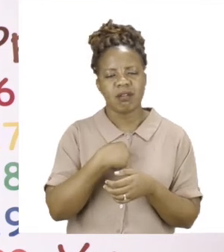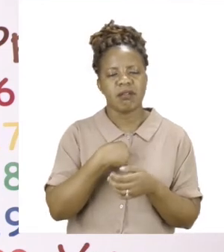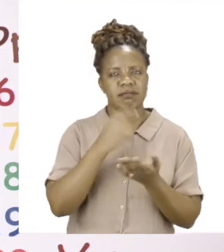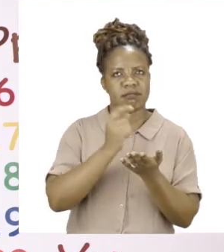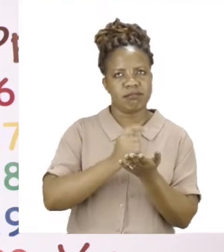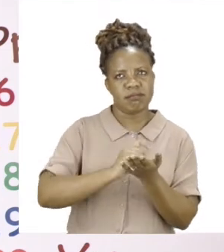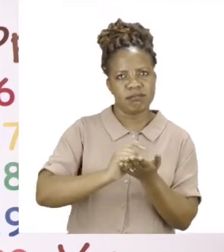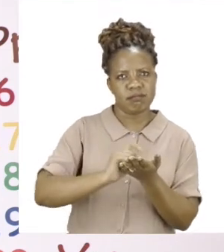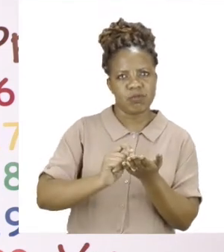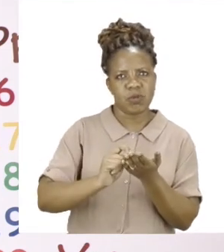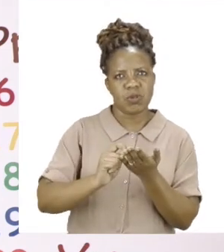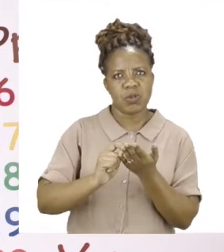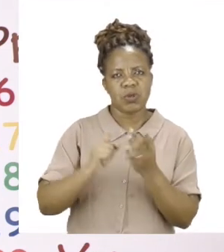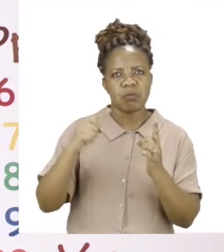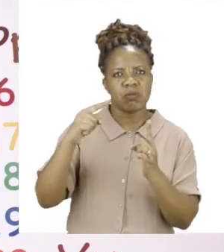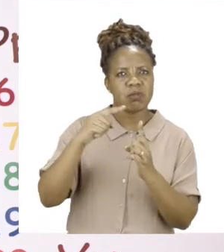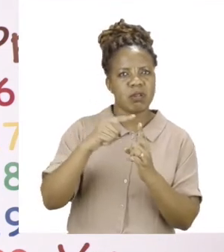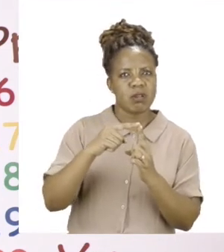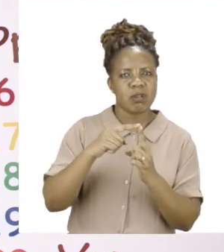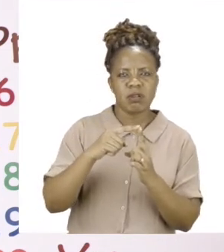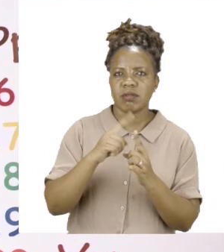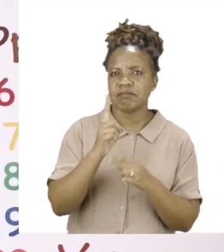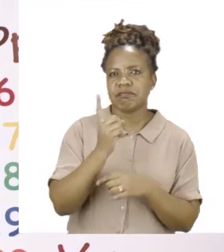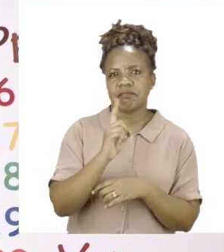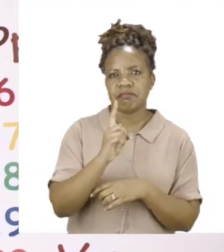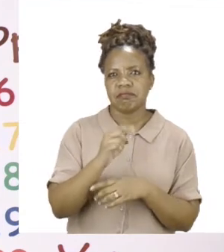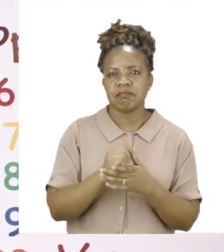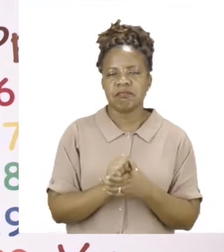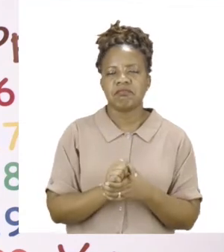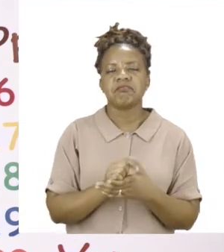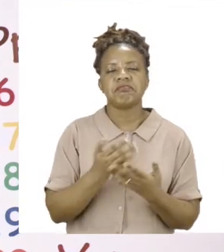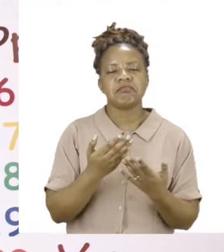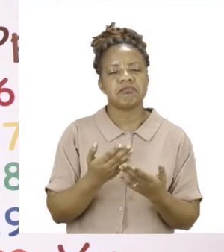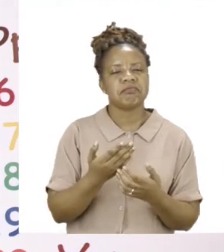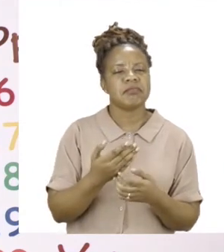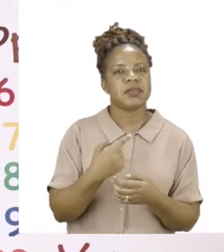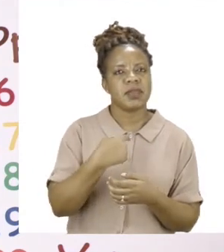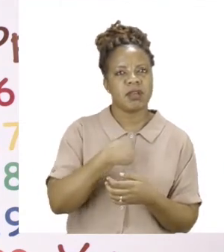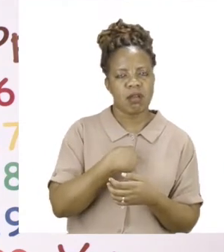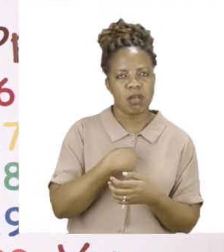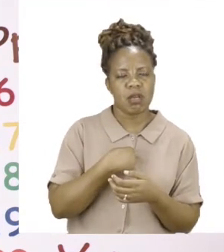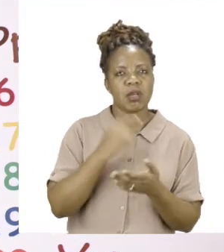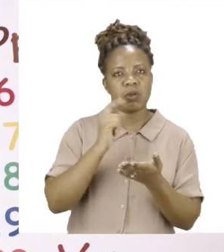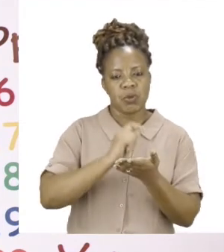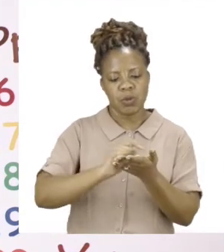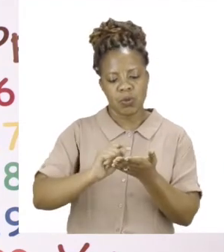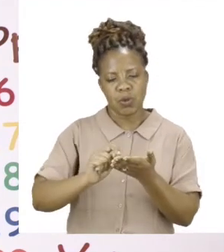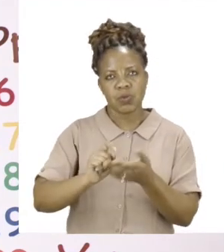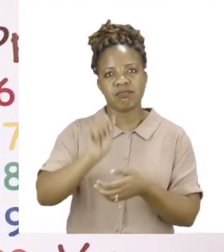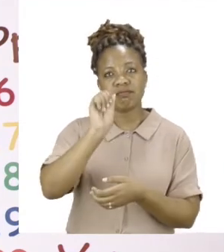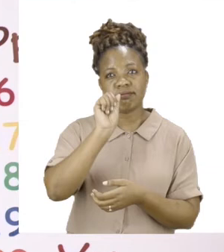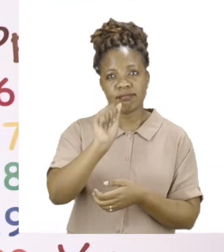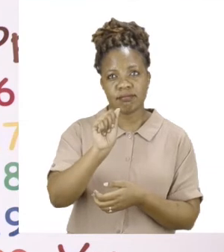No. How about I wrote a? Yes, that is correct. So